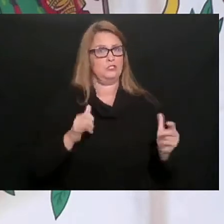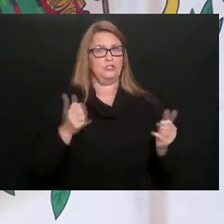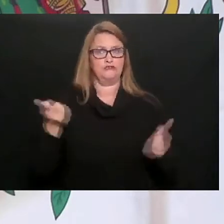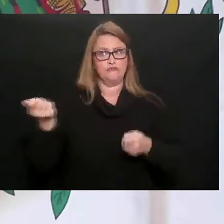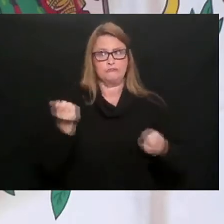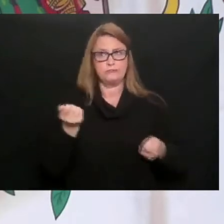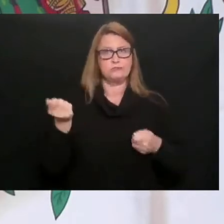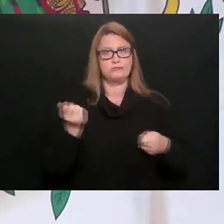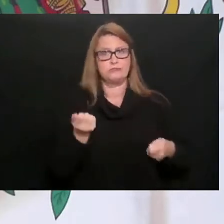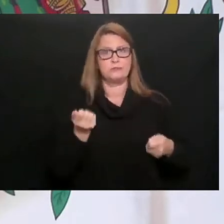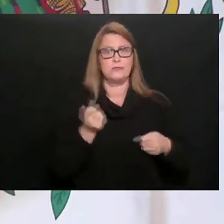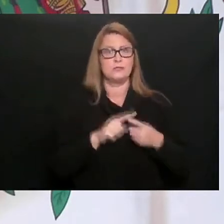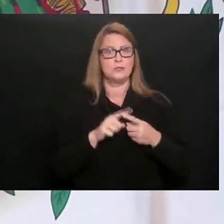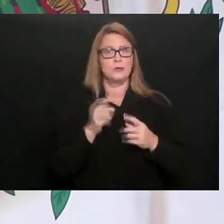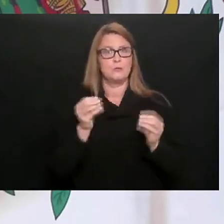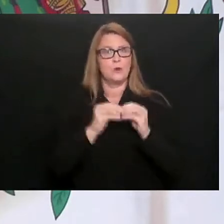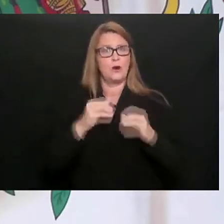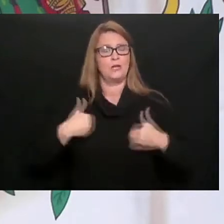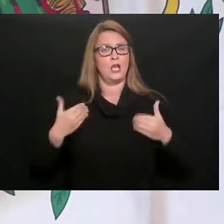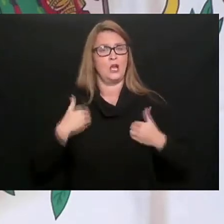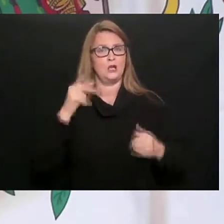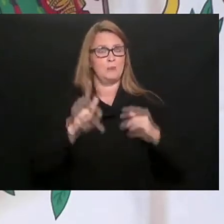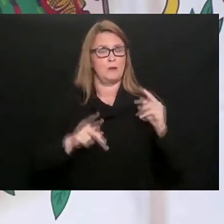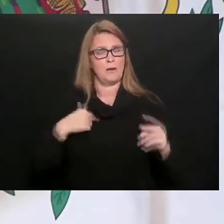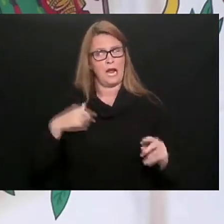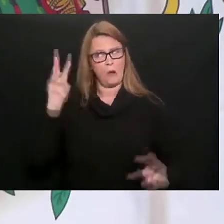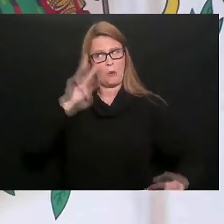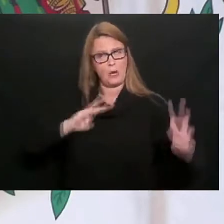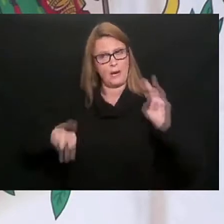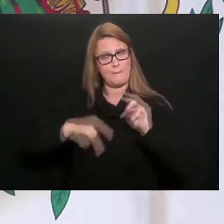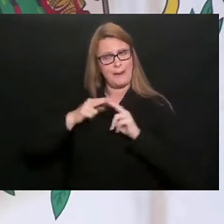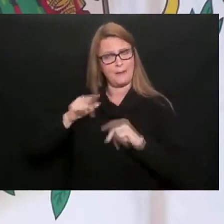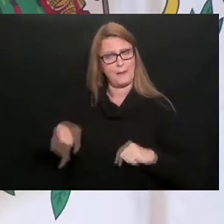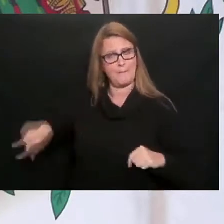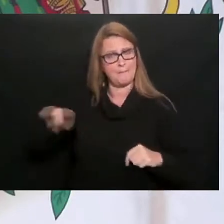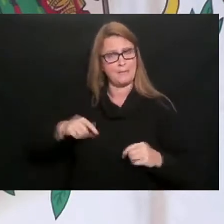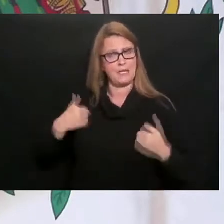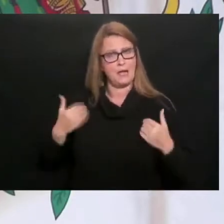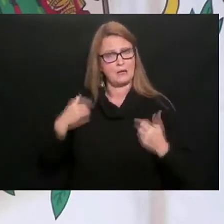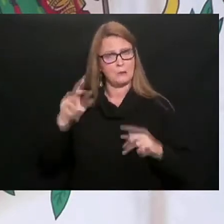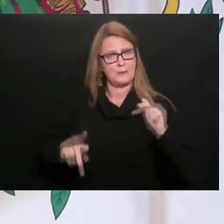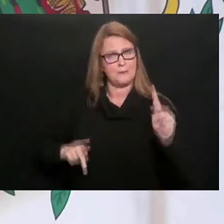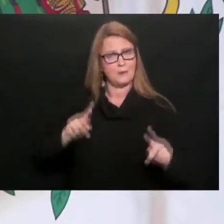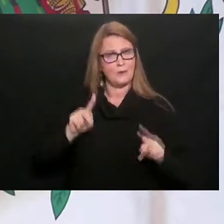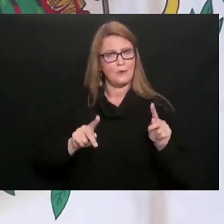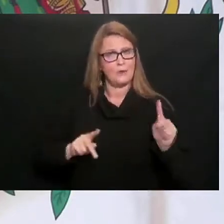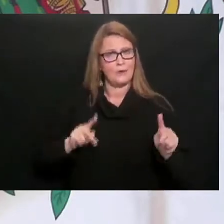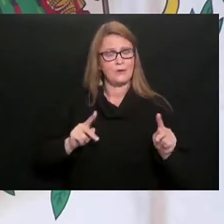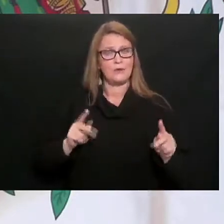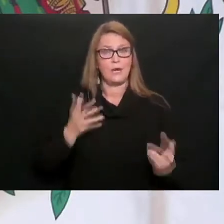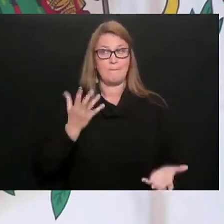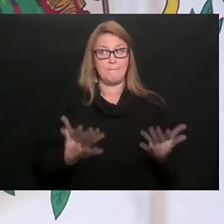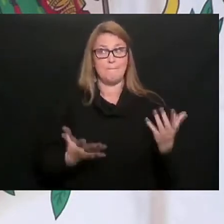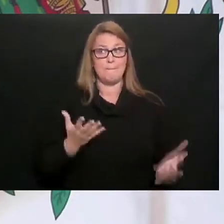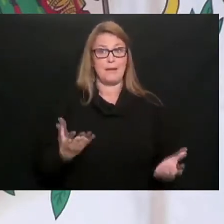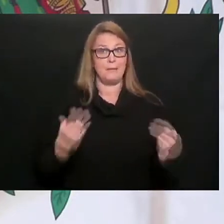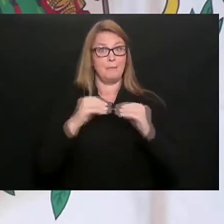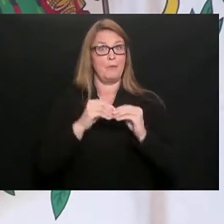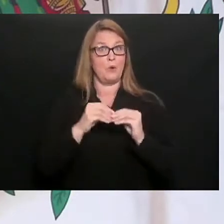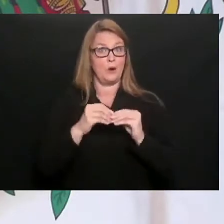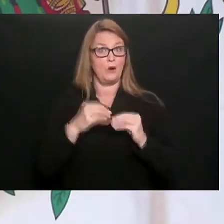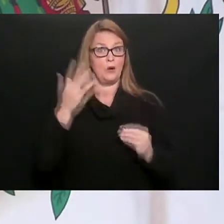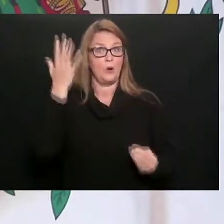line. I worry about our younger people. Naturally, I would. But at the same time, I worry probably more because this